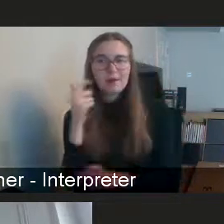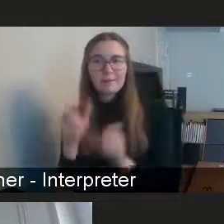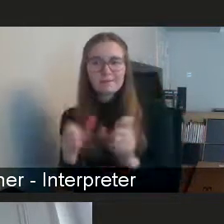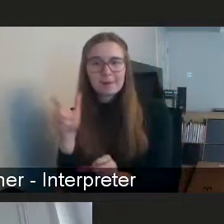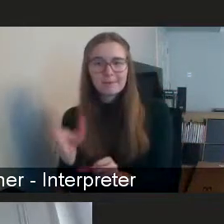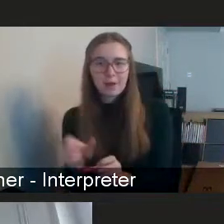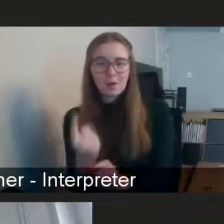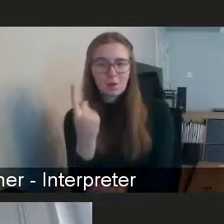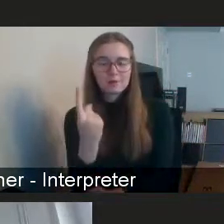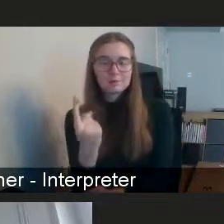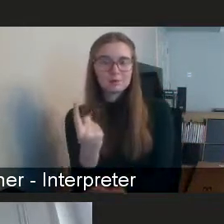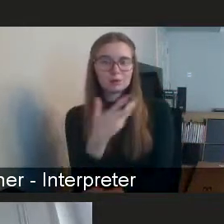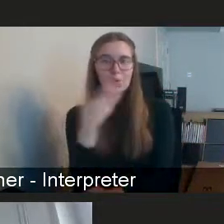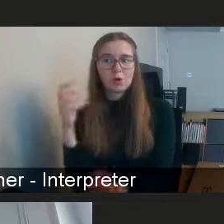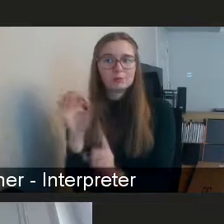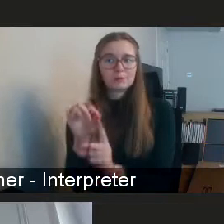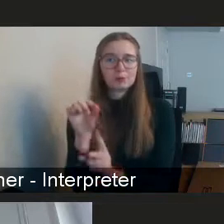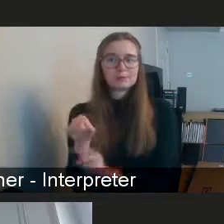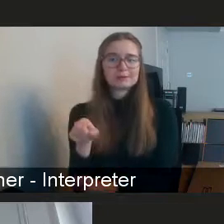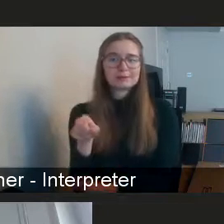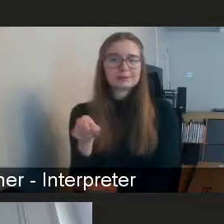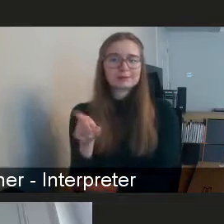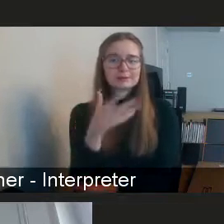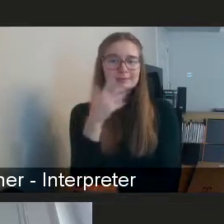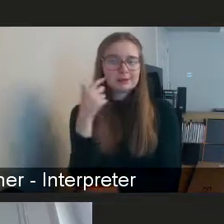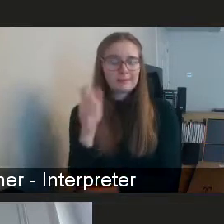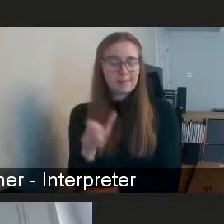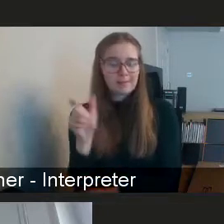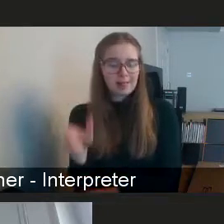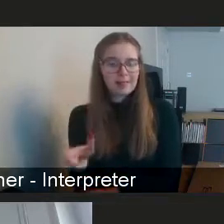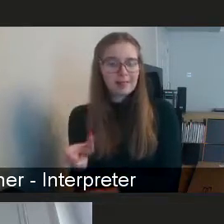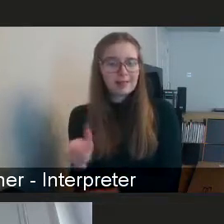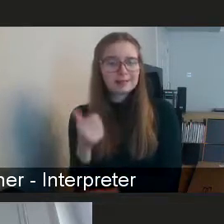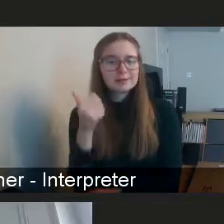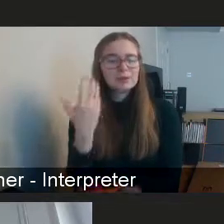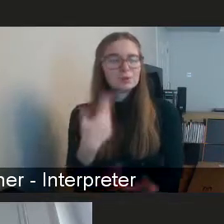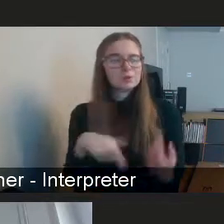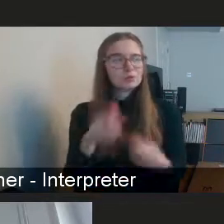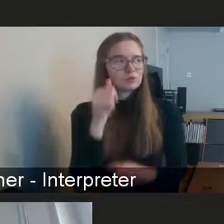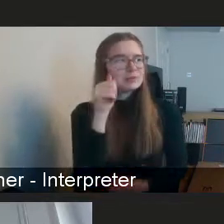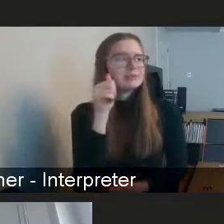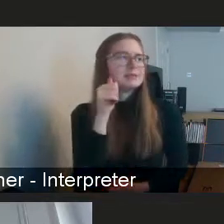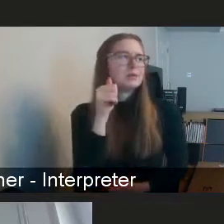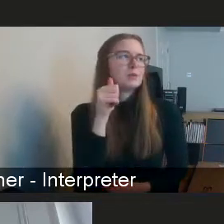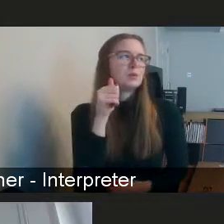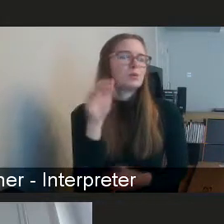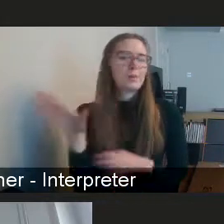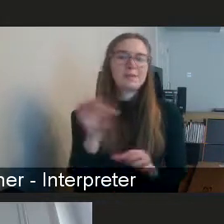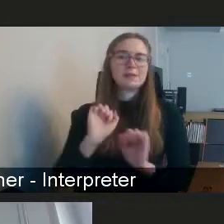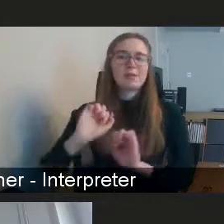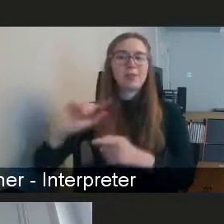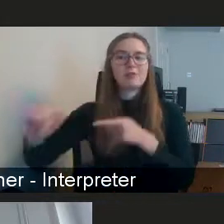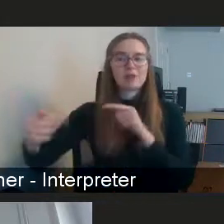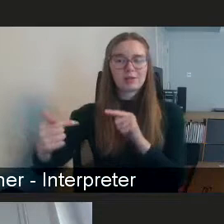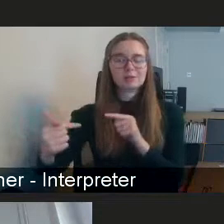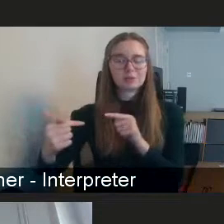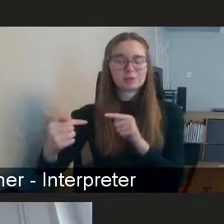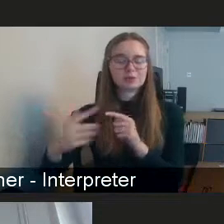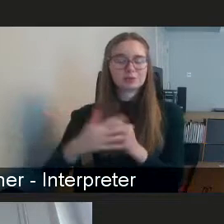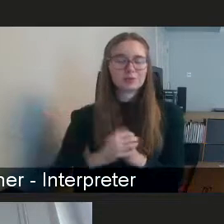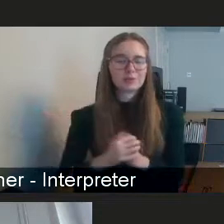one of the hotspots, basically, that we recognised there. So we really did pick out that challenge.